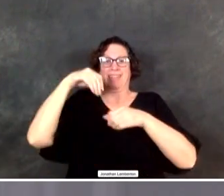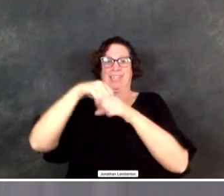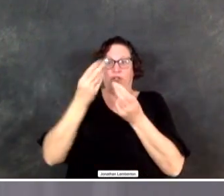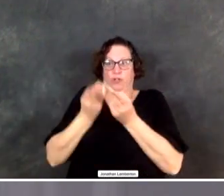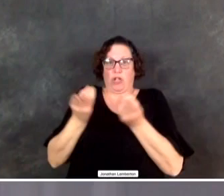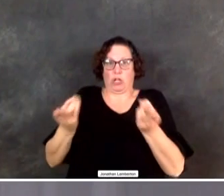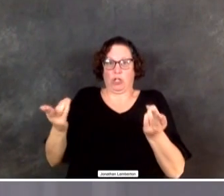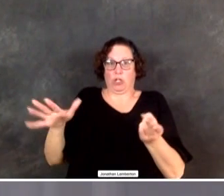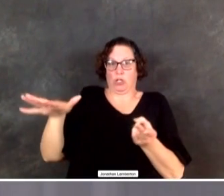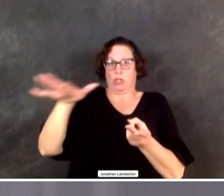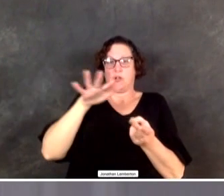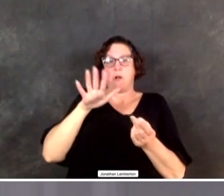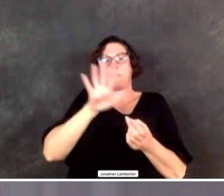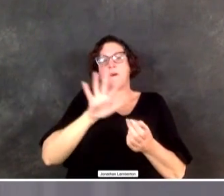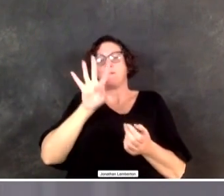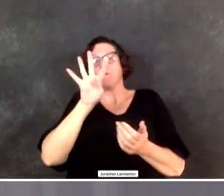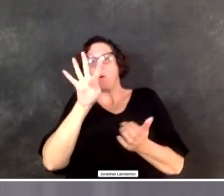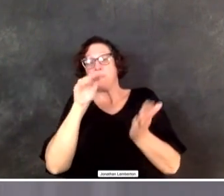12,000